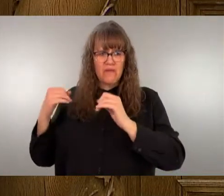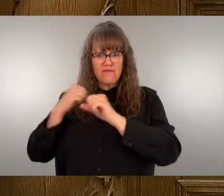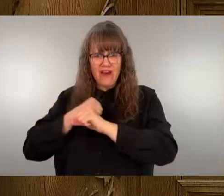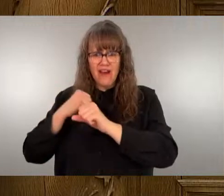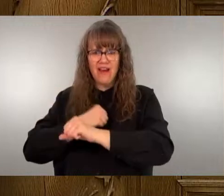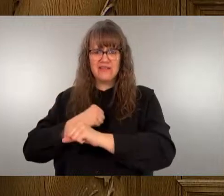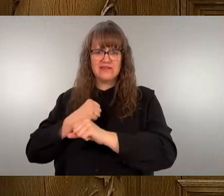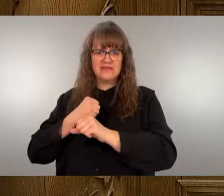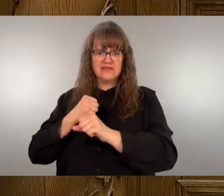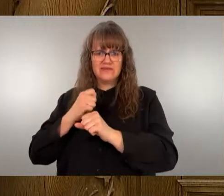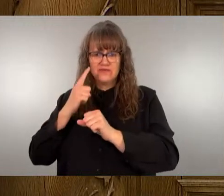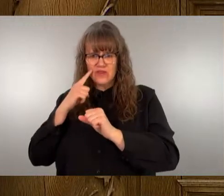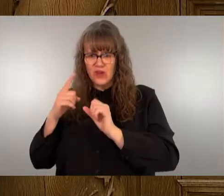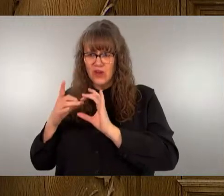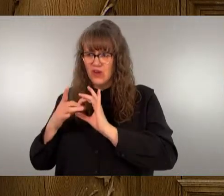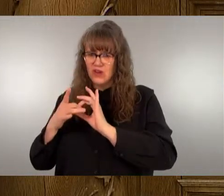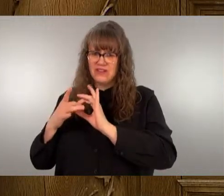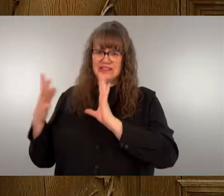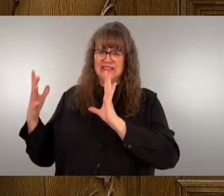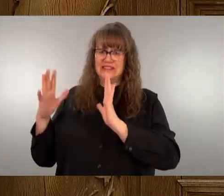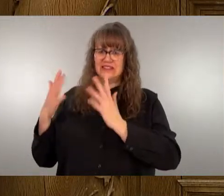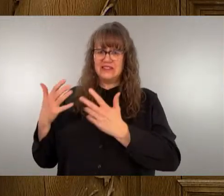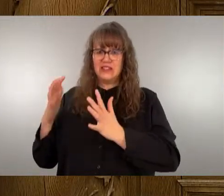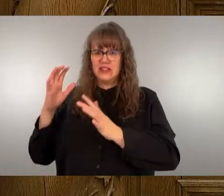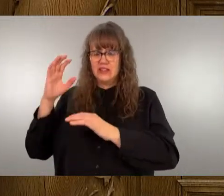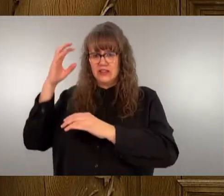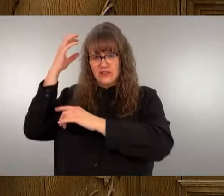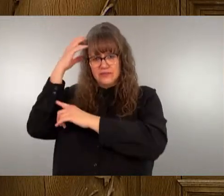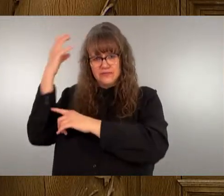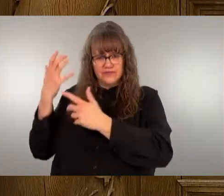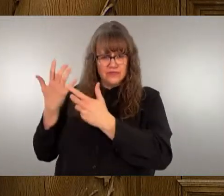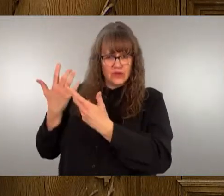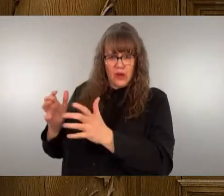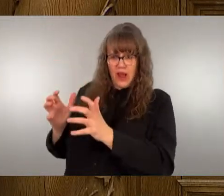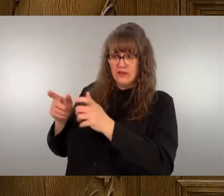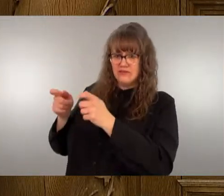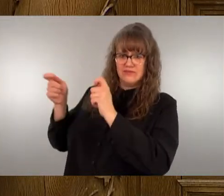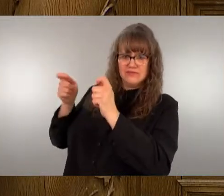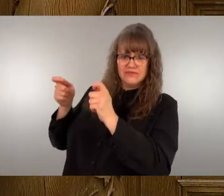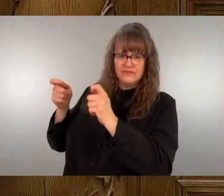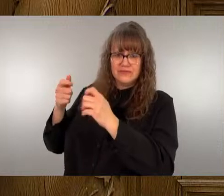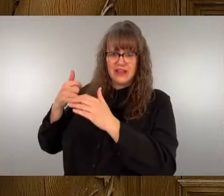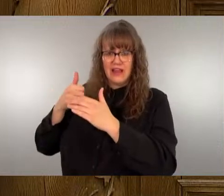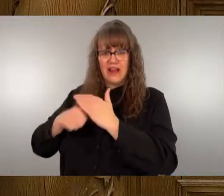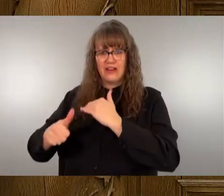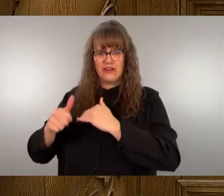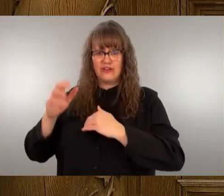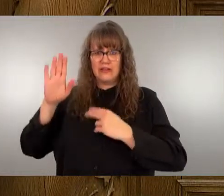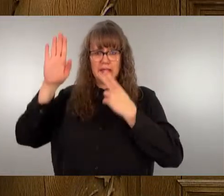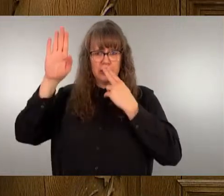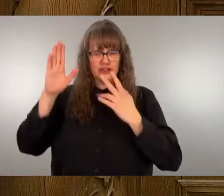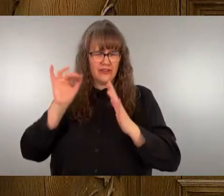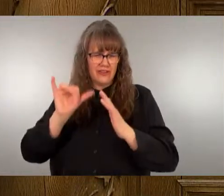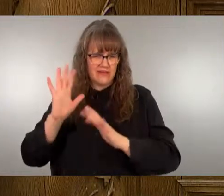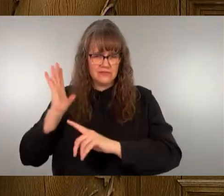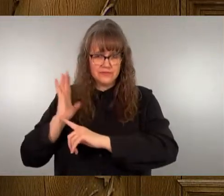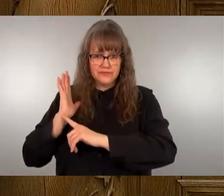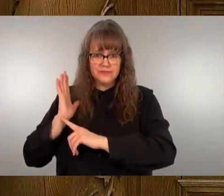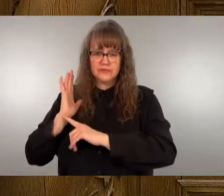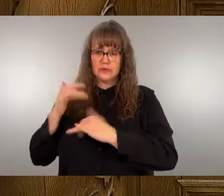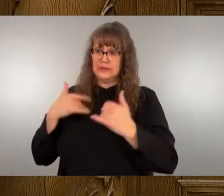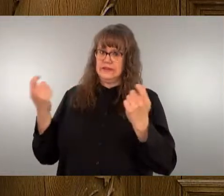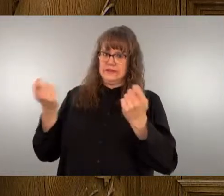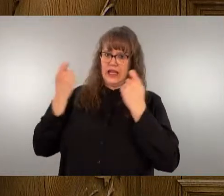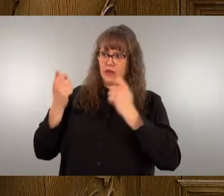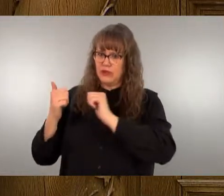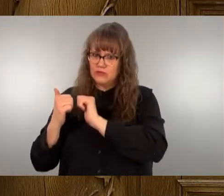died, cried, and celebrated victory beside each other. Together, we have looked to the stars